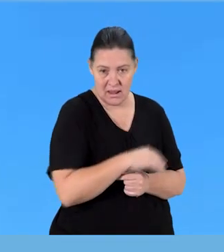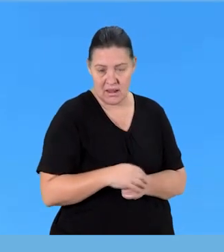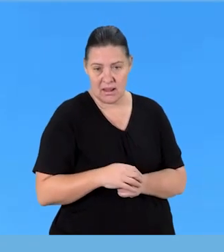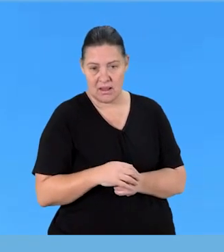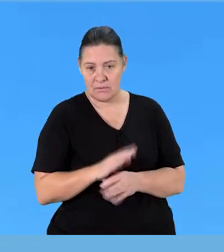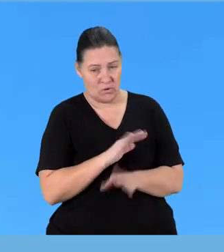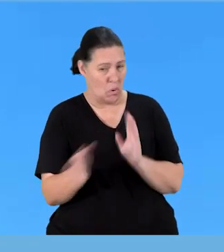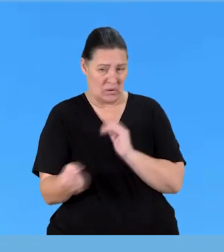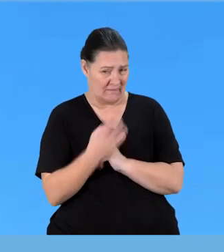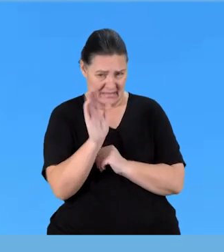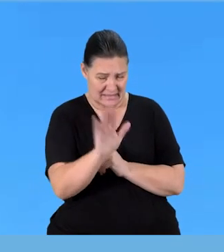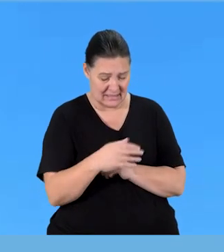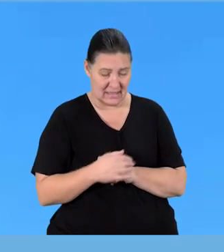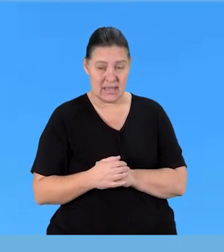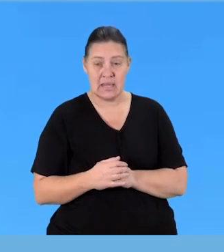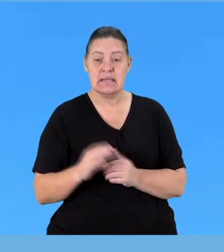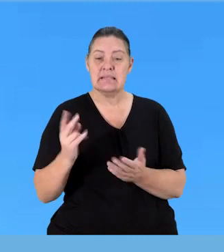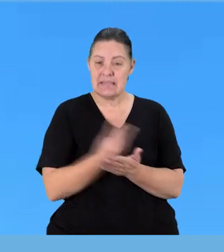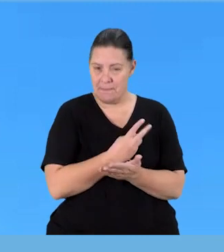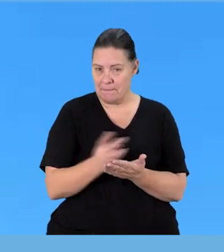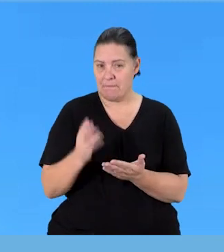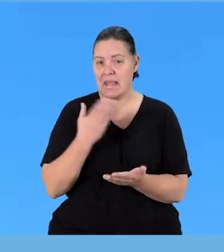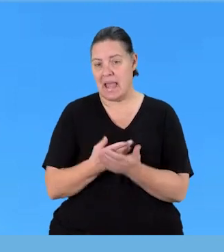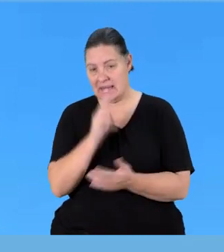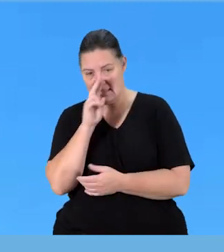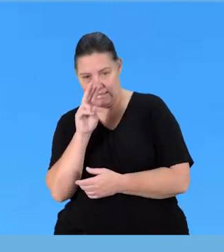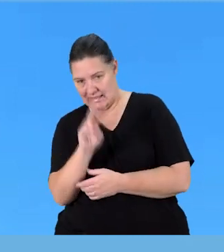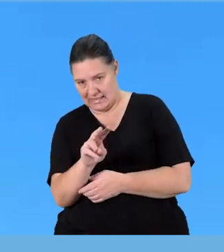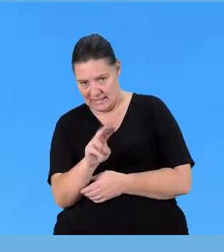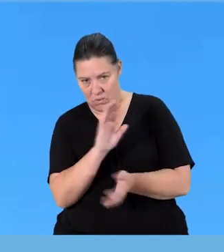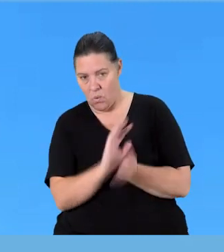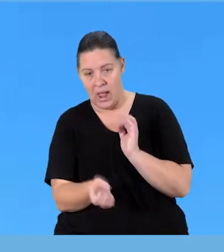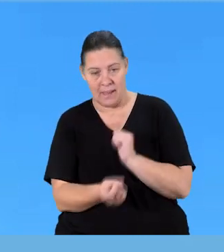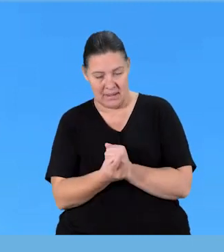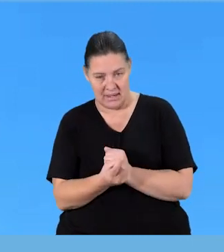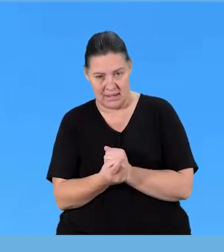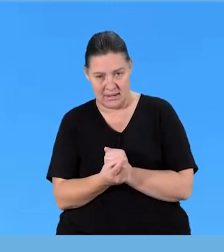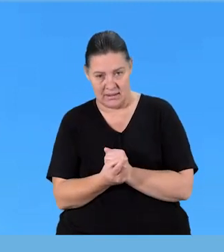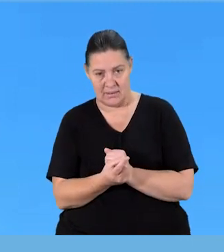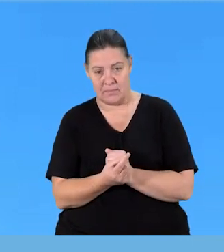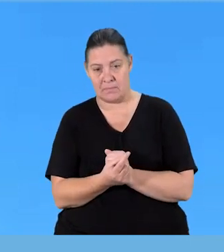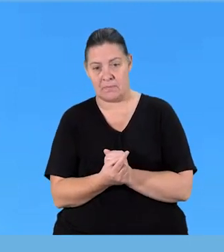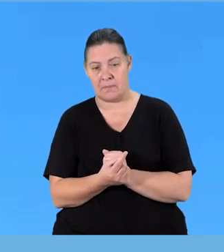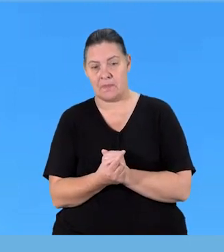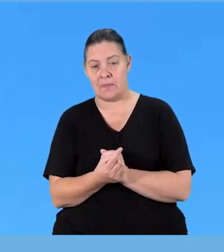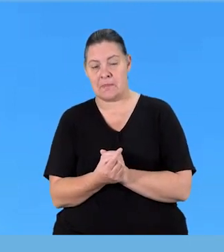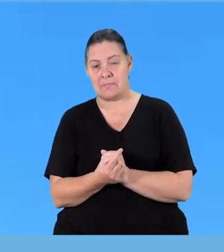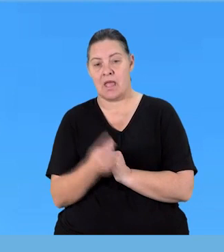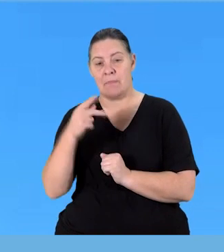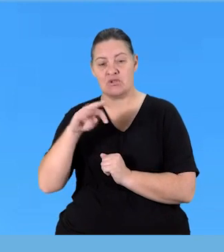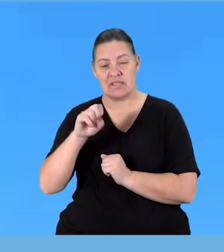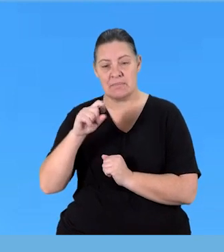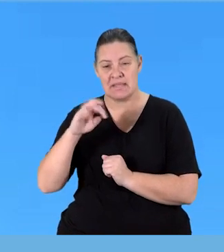smell, which is not advisable. And then you also, sometimes you can see what is happening, seeing